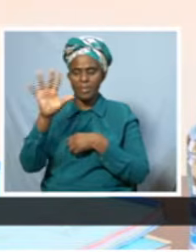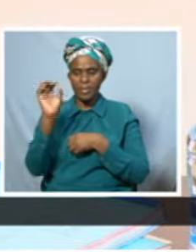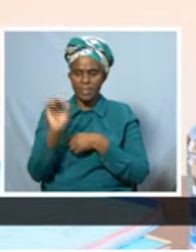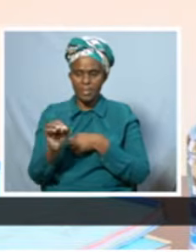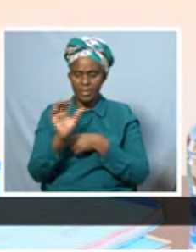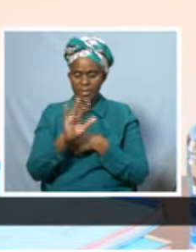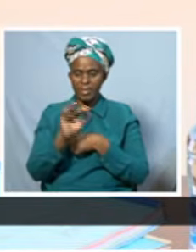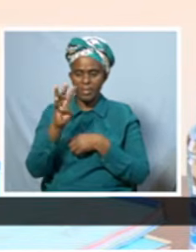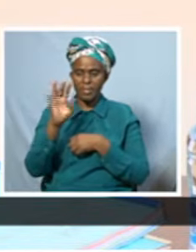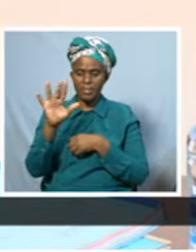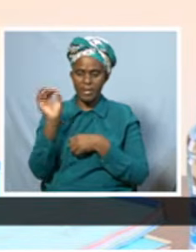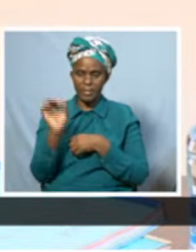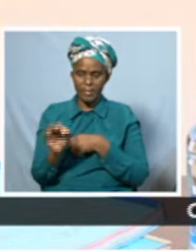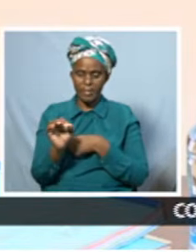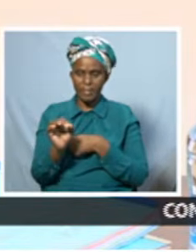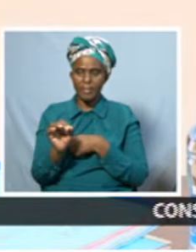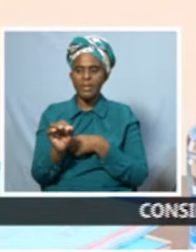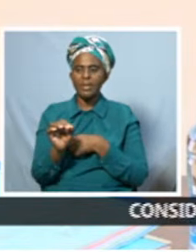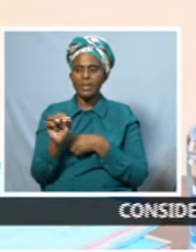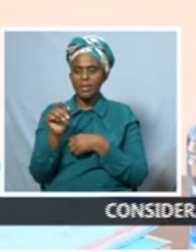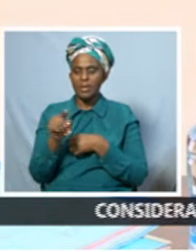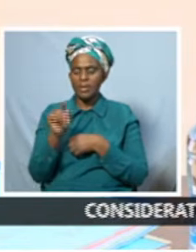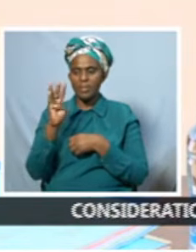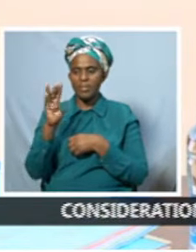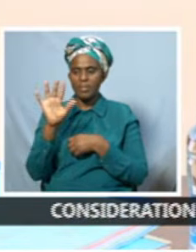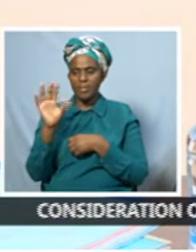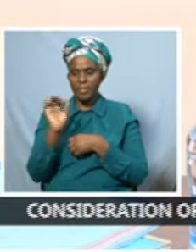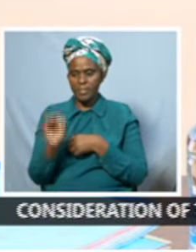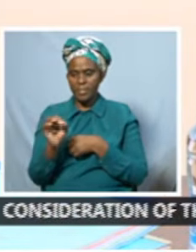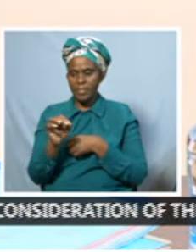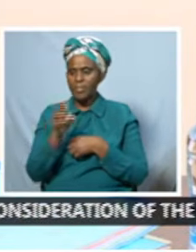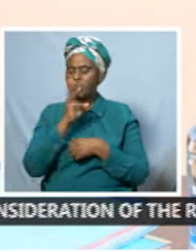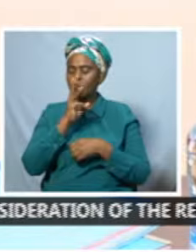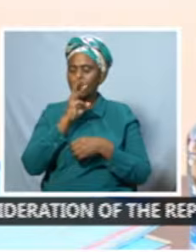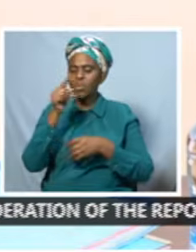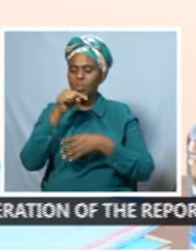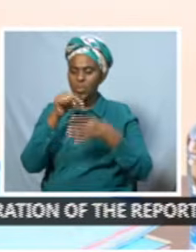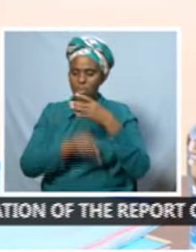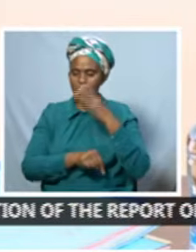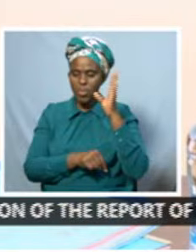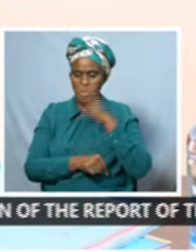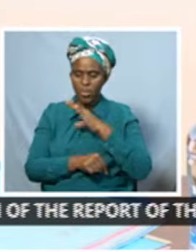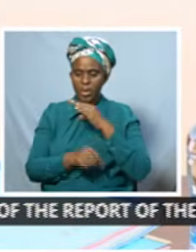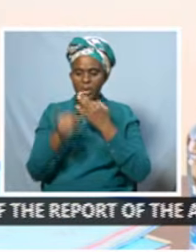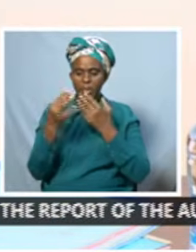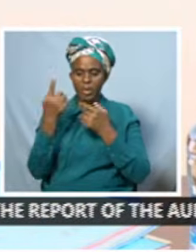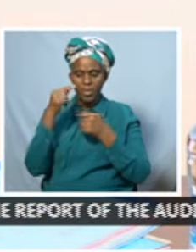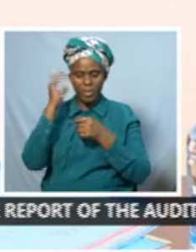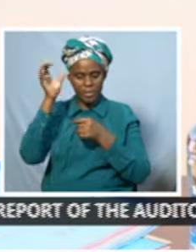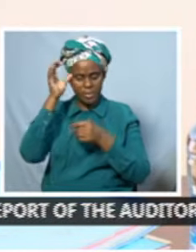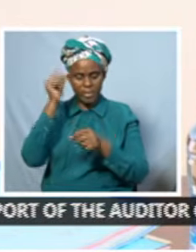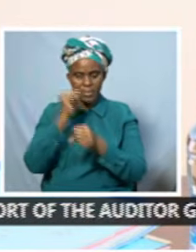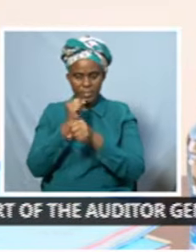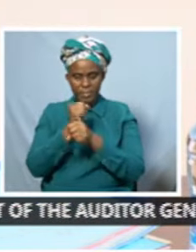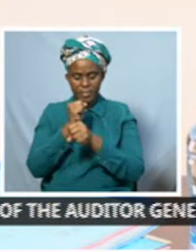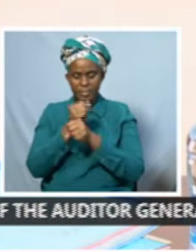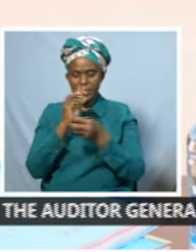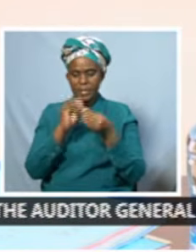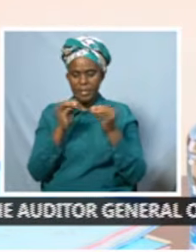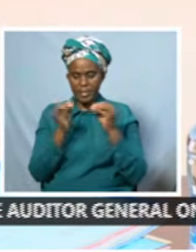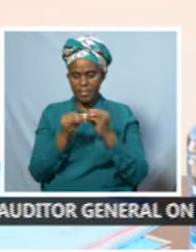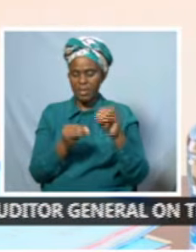45%, and at 45%, the borehole has been drilled and awaiting civil works. On